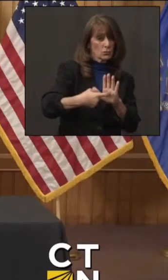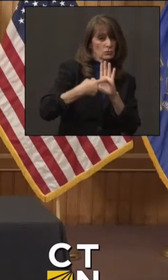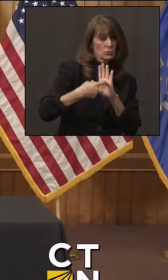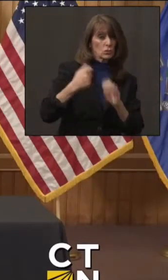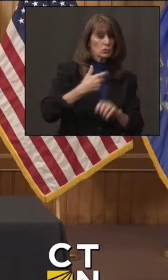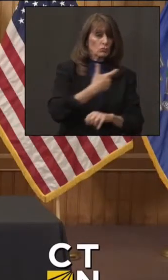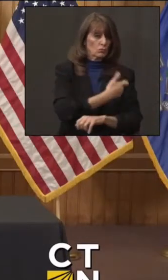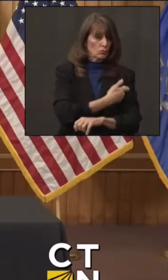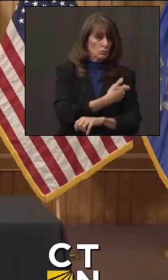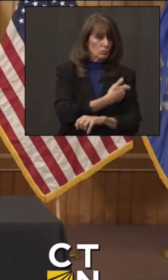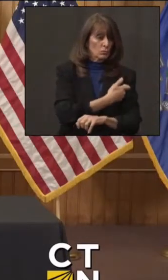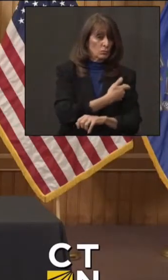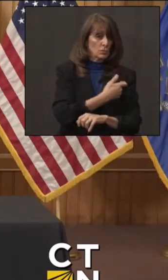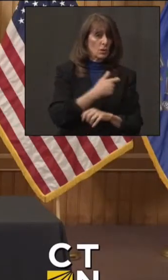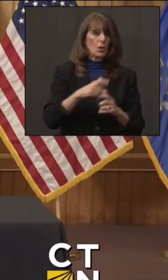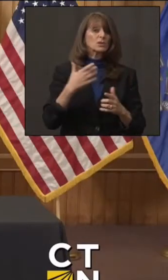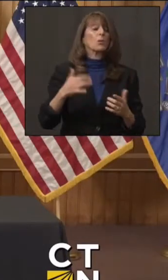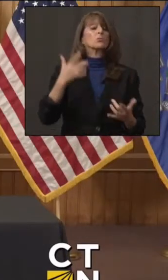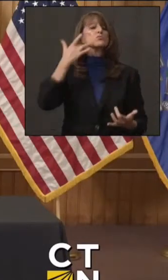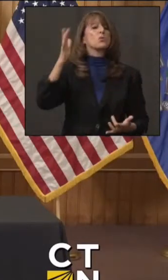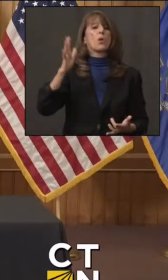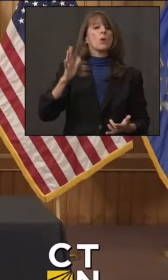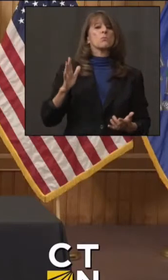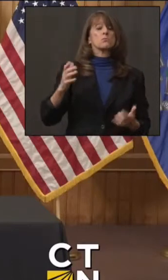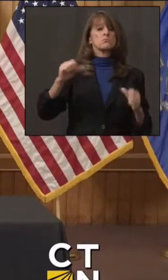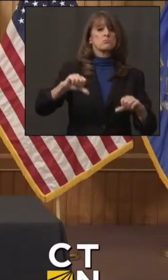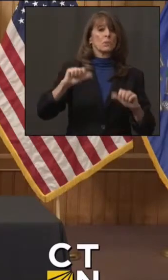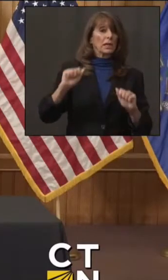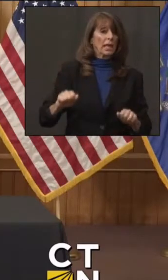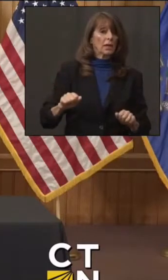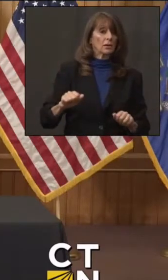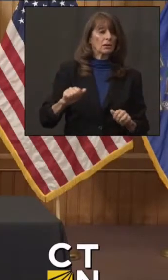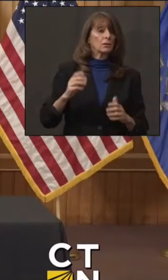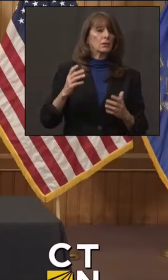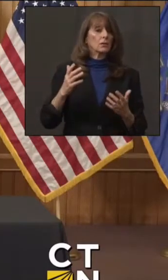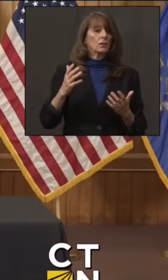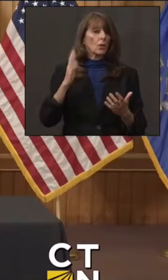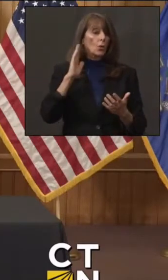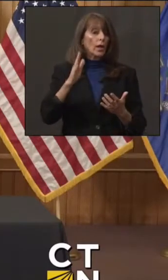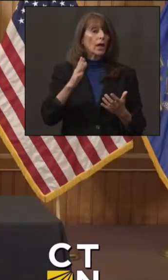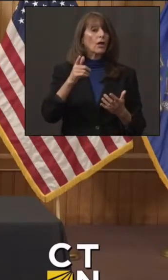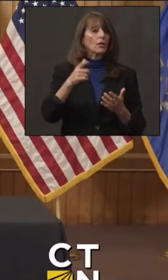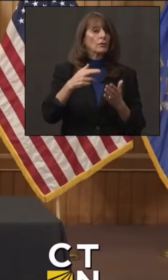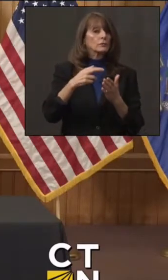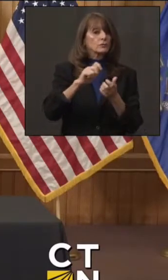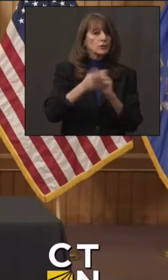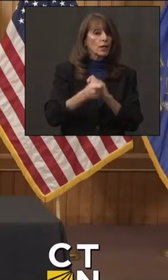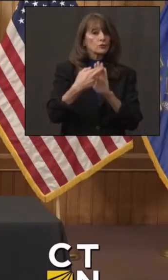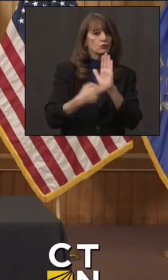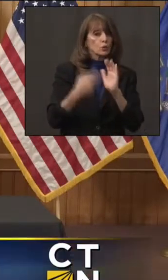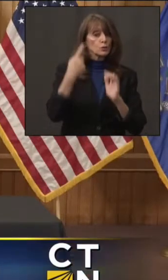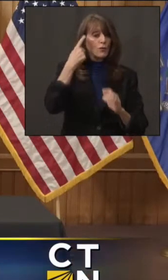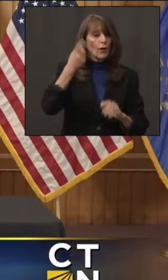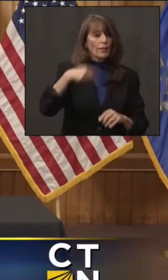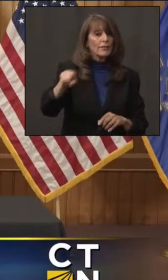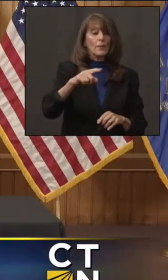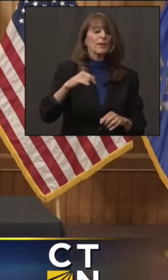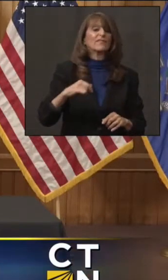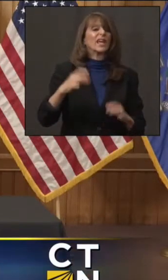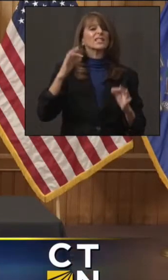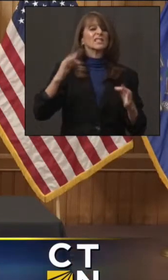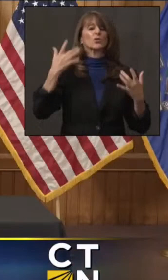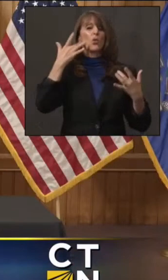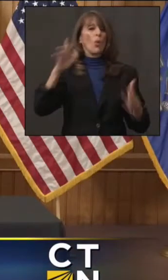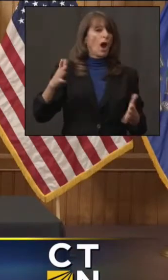can't receive it or elect not to receive it, will work procedures be different for them than from the workers who are